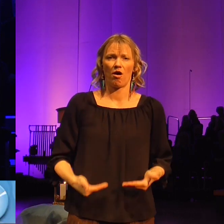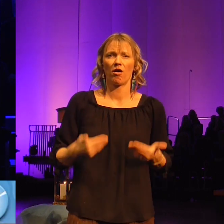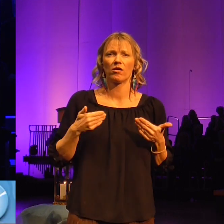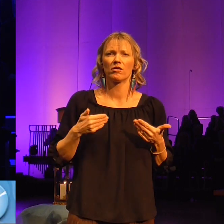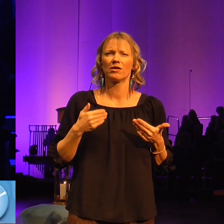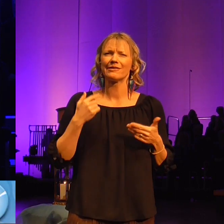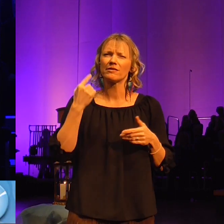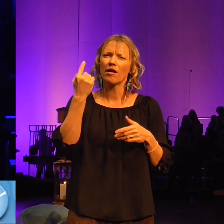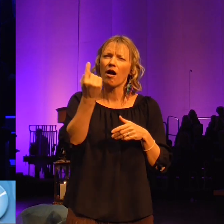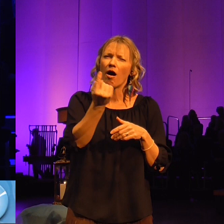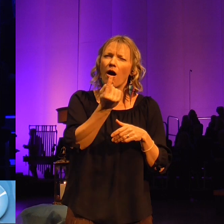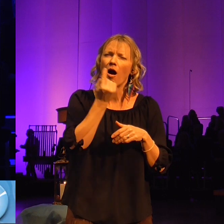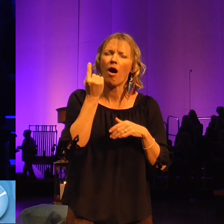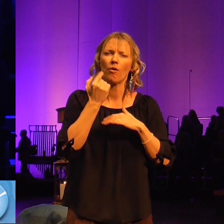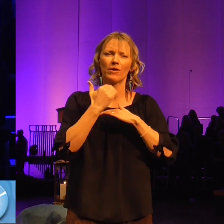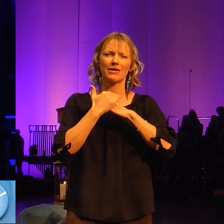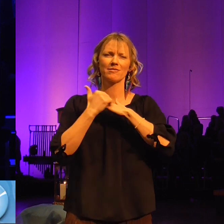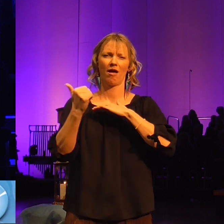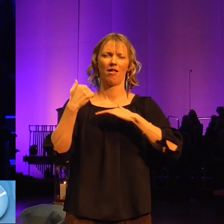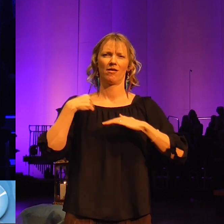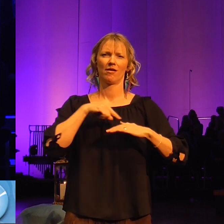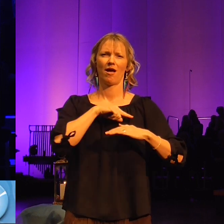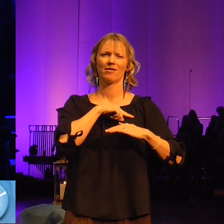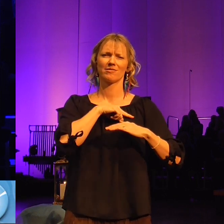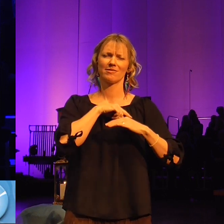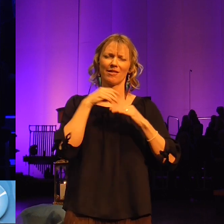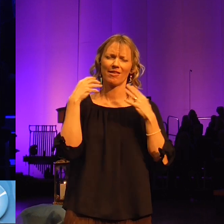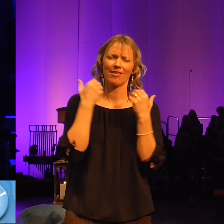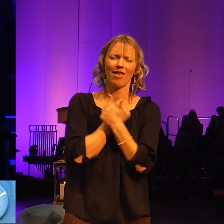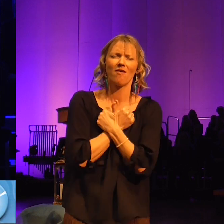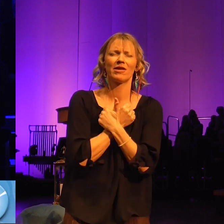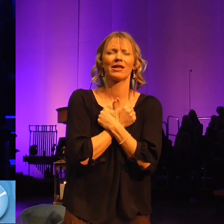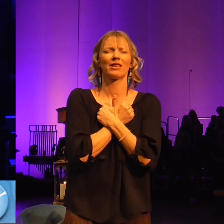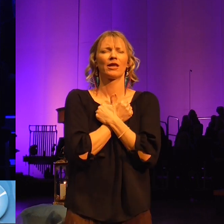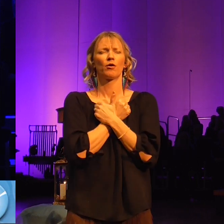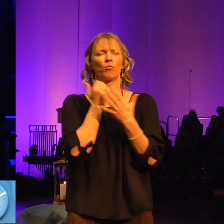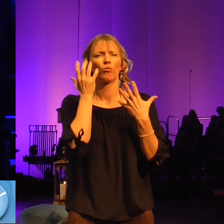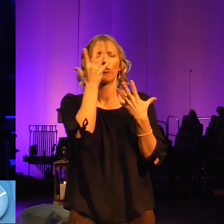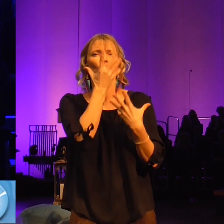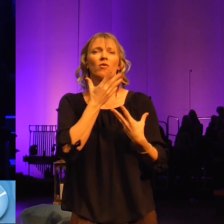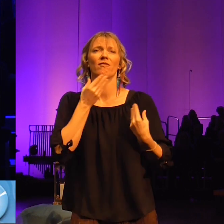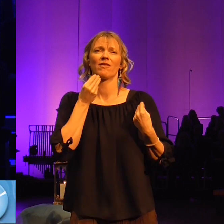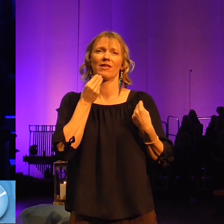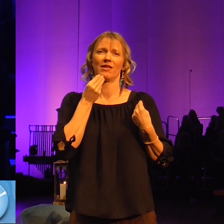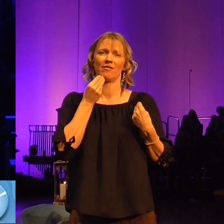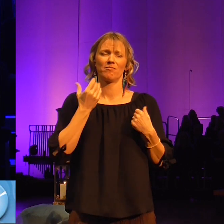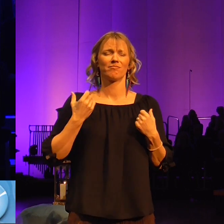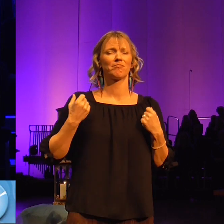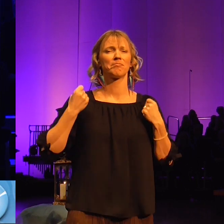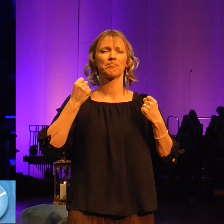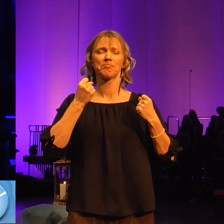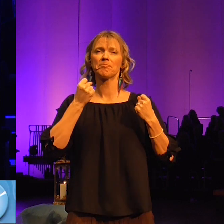Always calling, so lovingly, so beautifully, so profoundly.